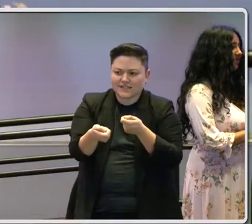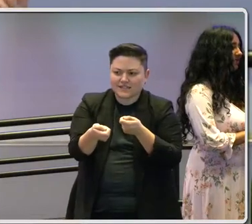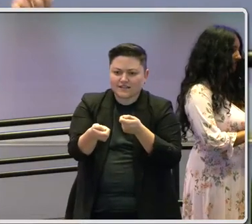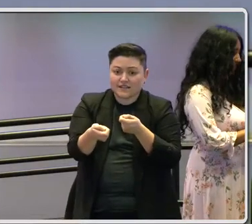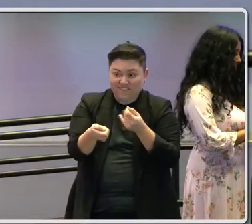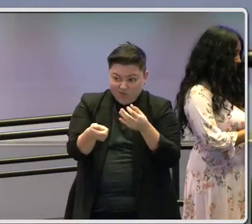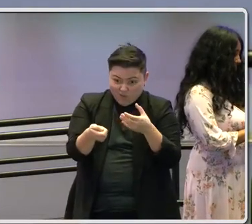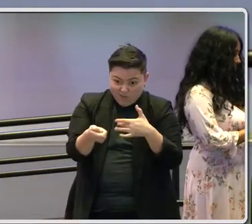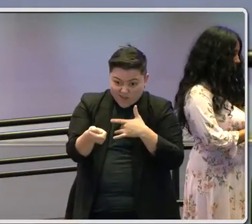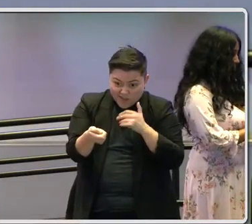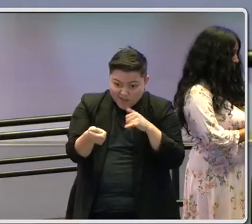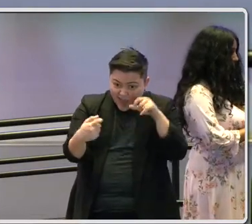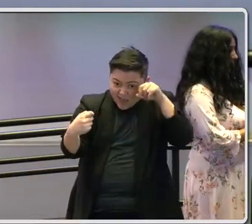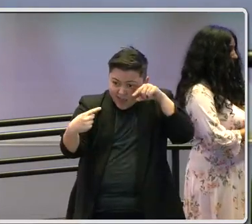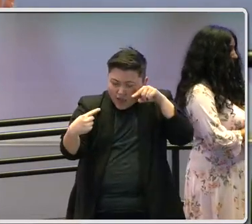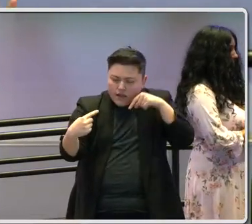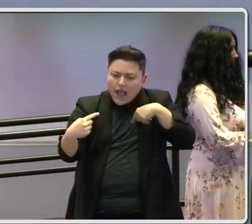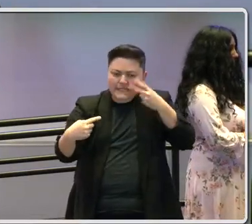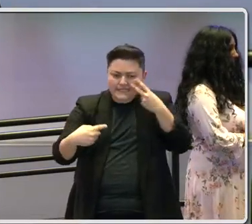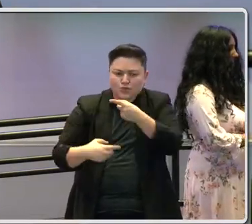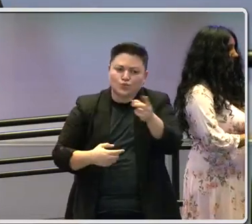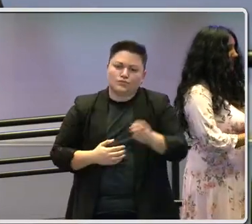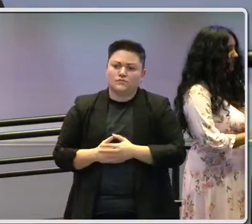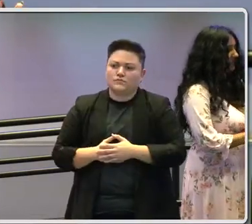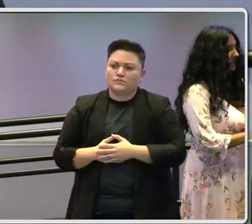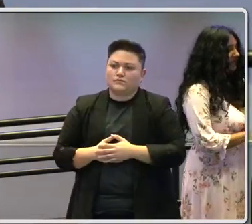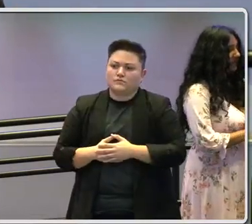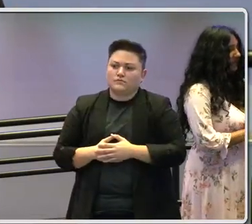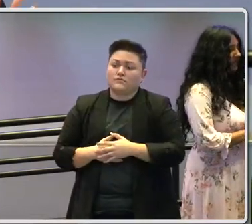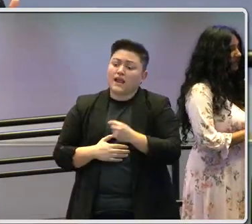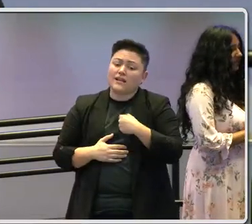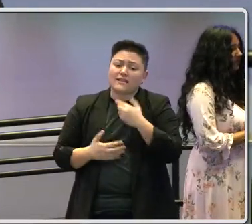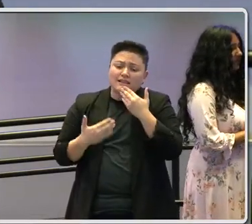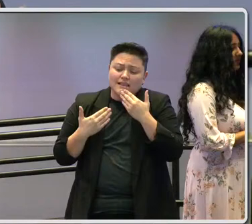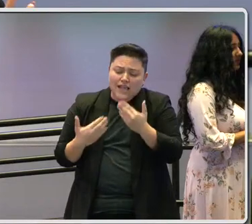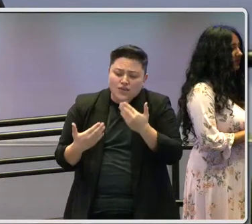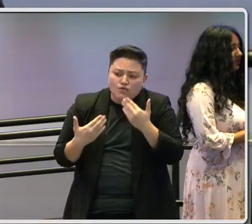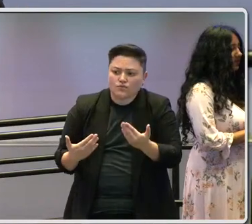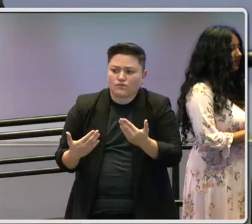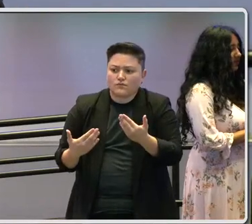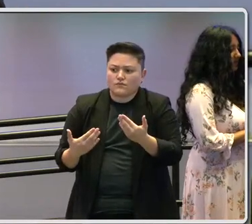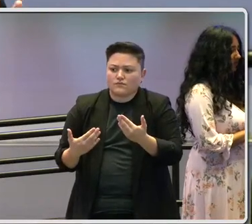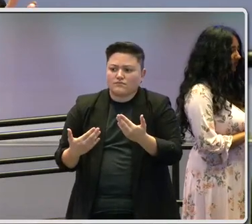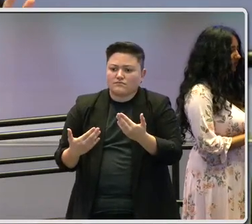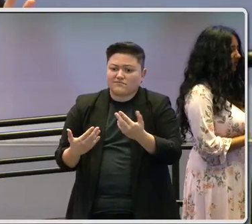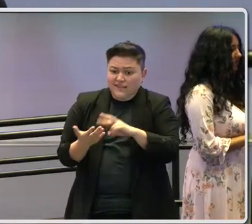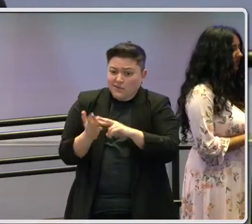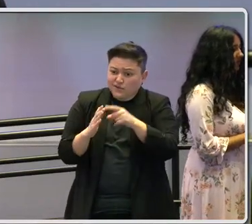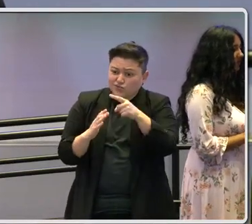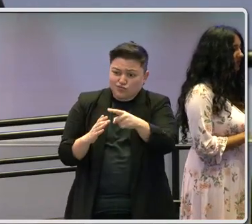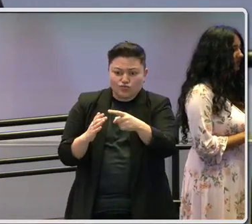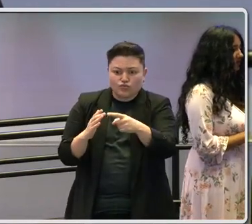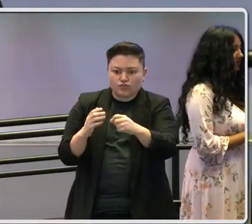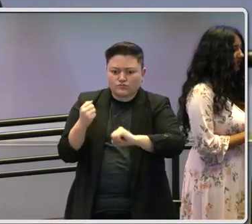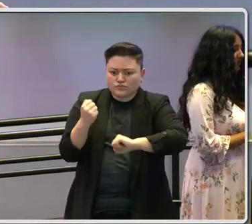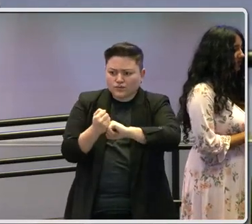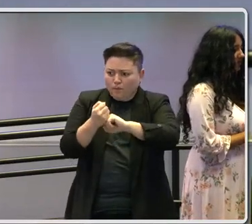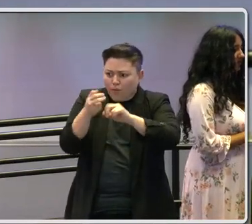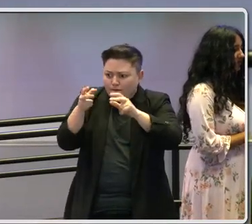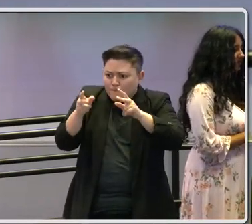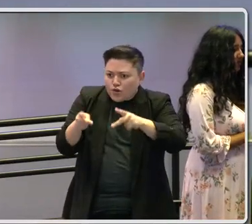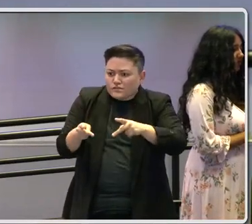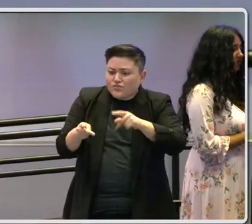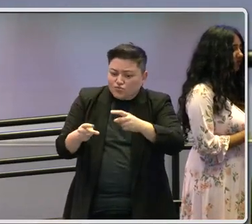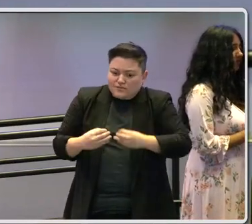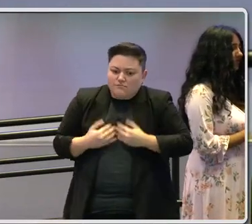I see you, and I thank you for being a constant support of inspiration